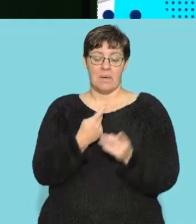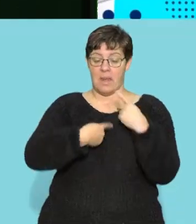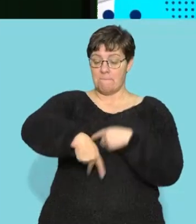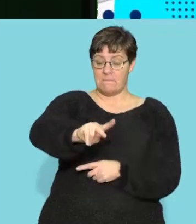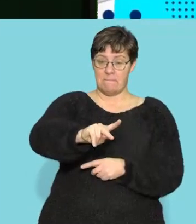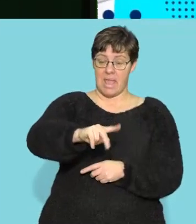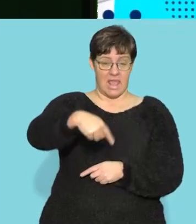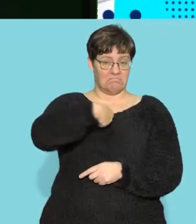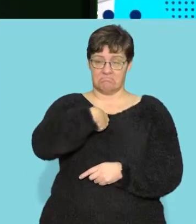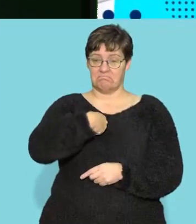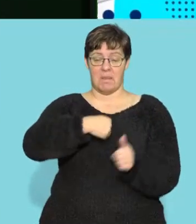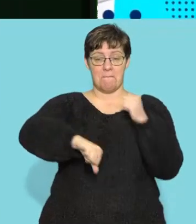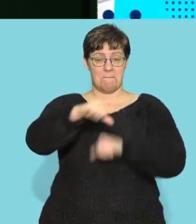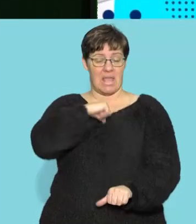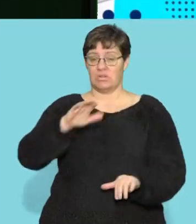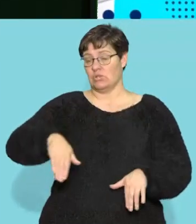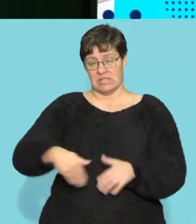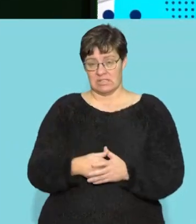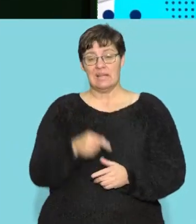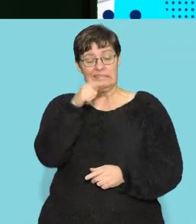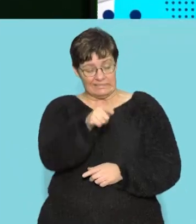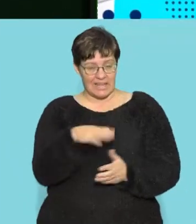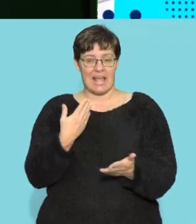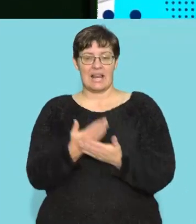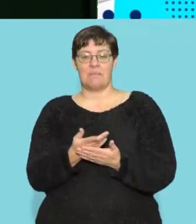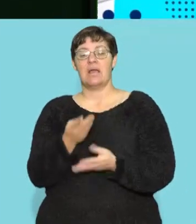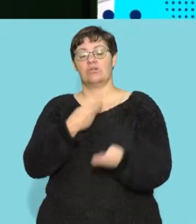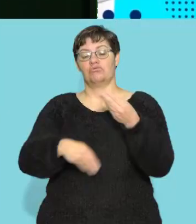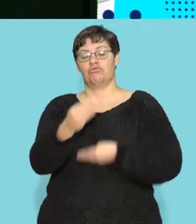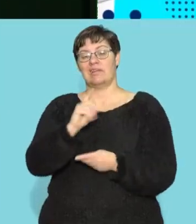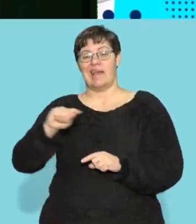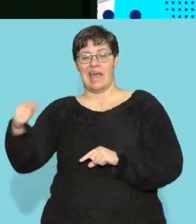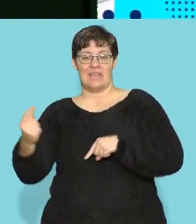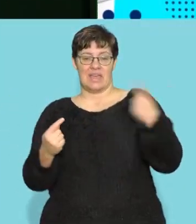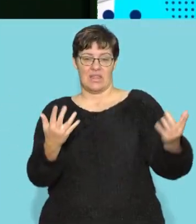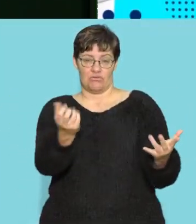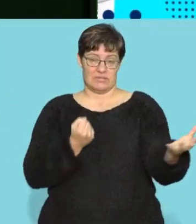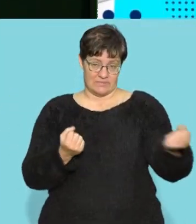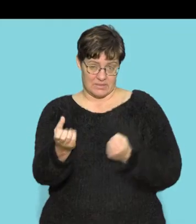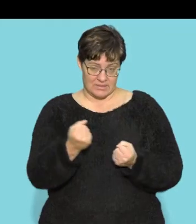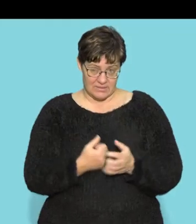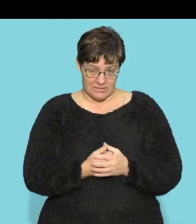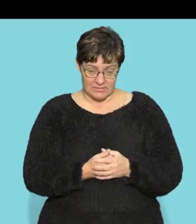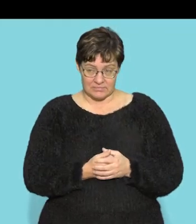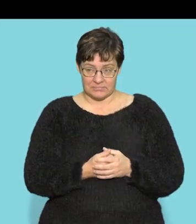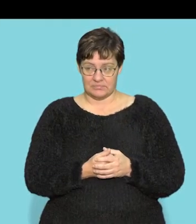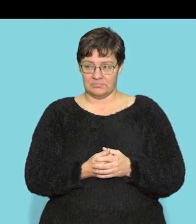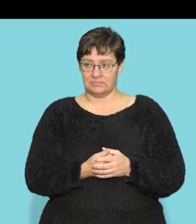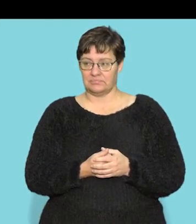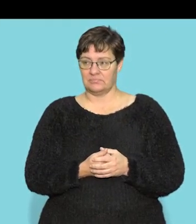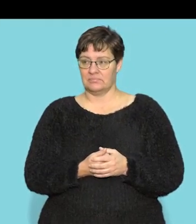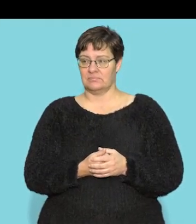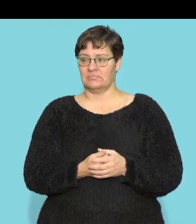yet. That insurance claim will feature under trade and other receivables. Okay.